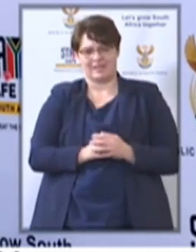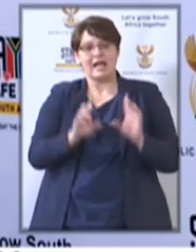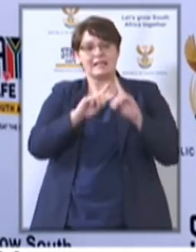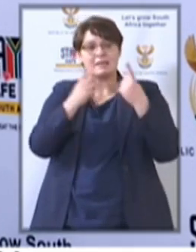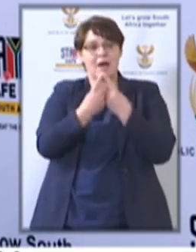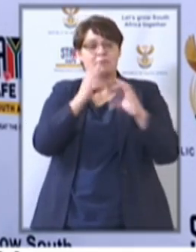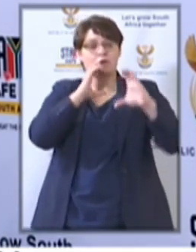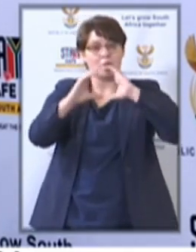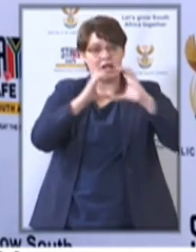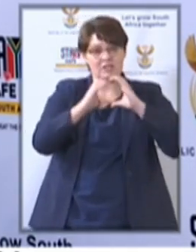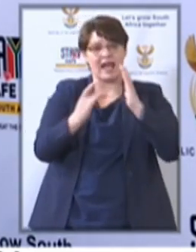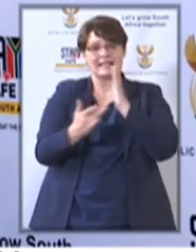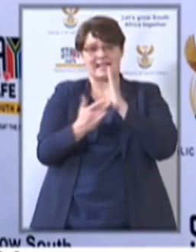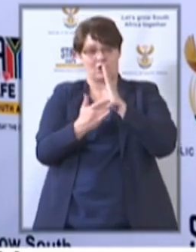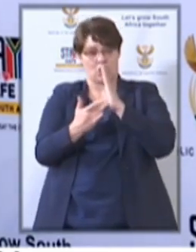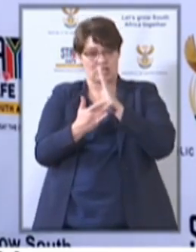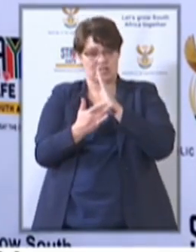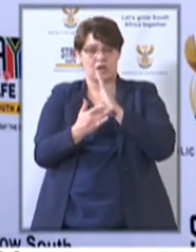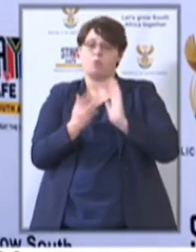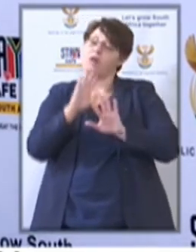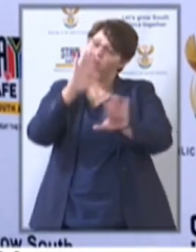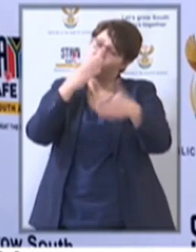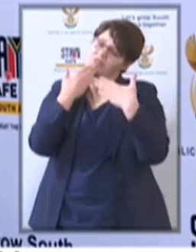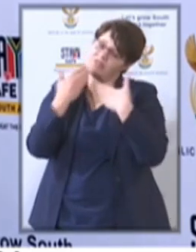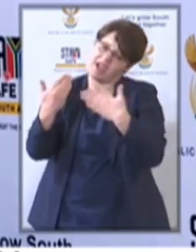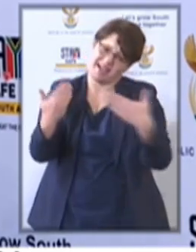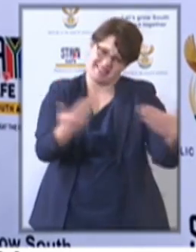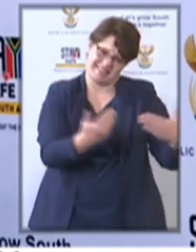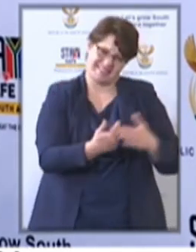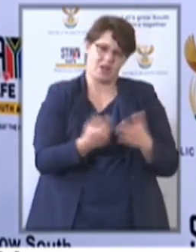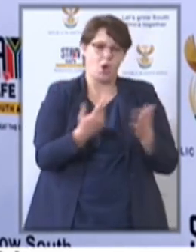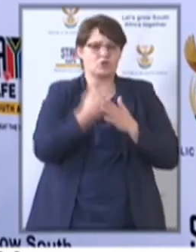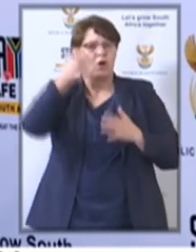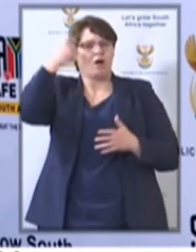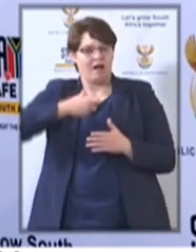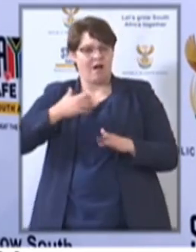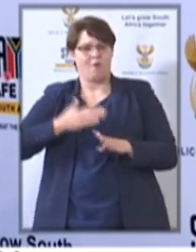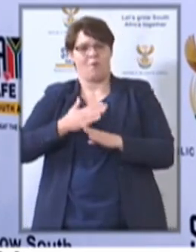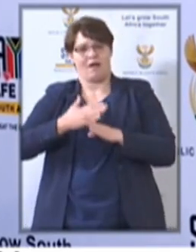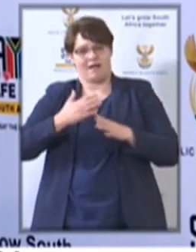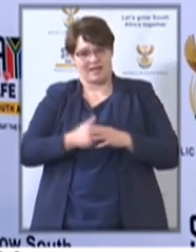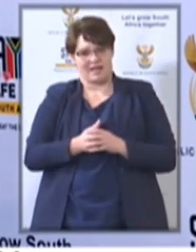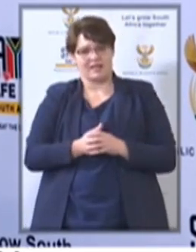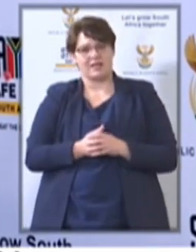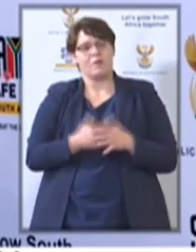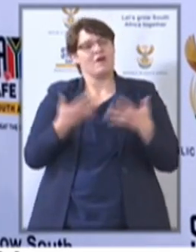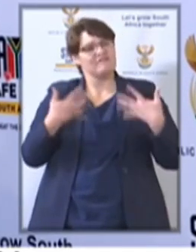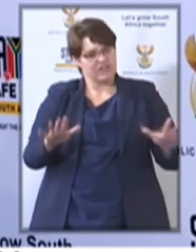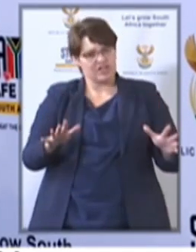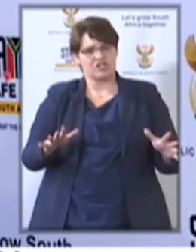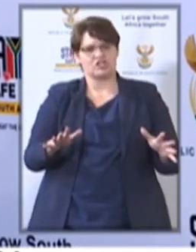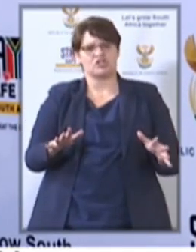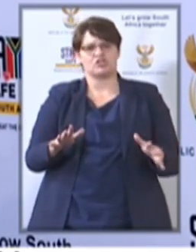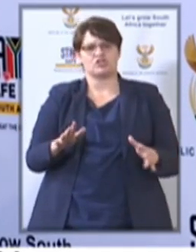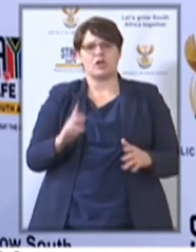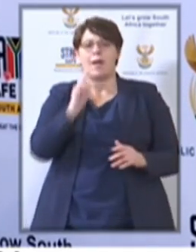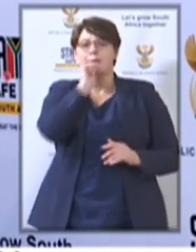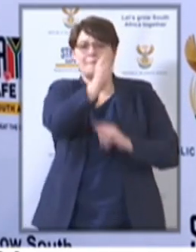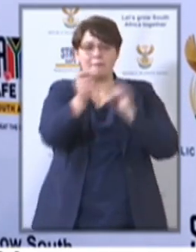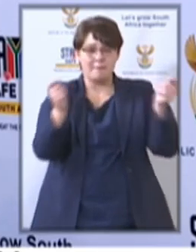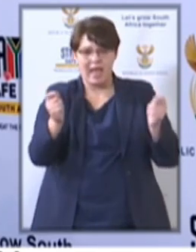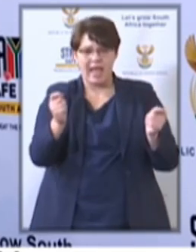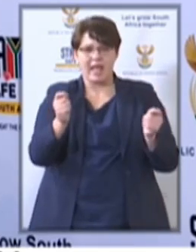of Communications and Digital Technologies and the mobile network operators that have already zero-rated